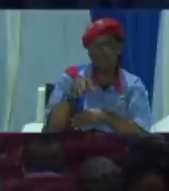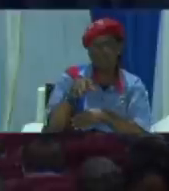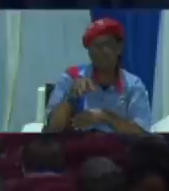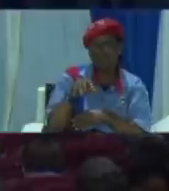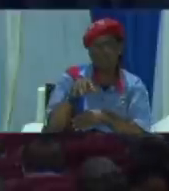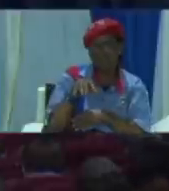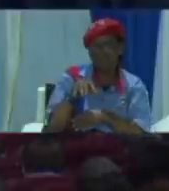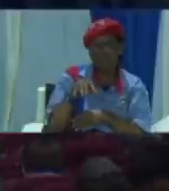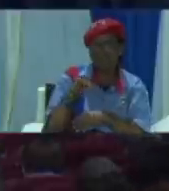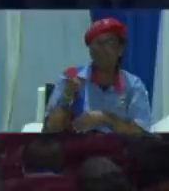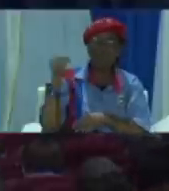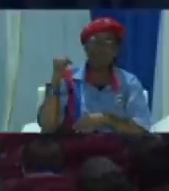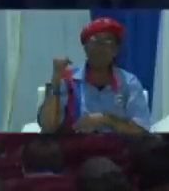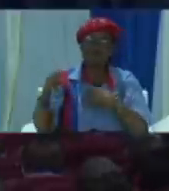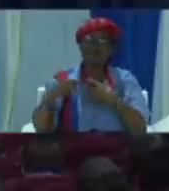was restored back.